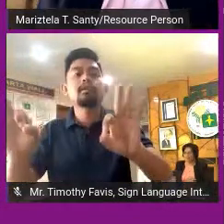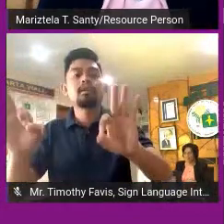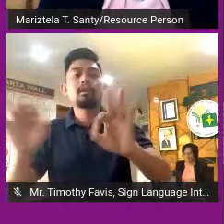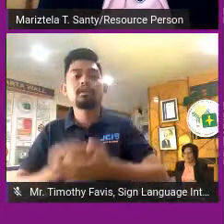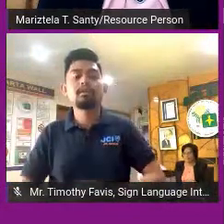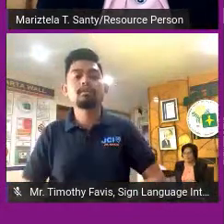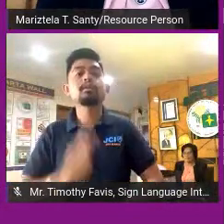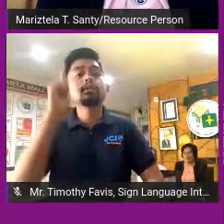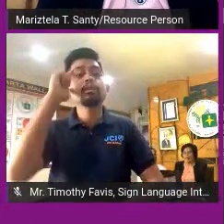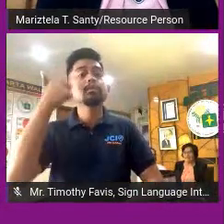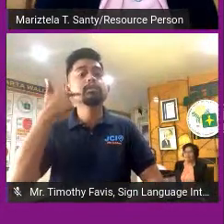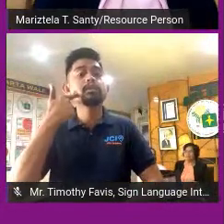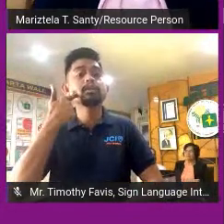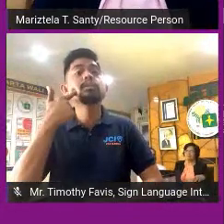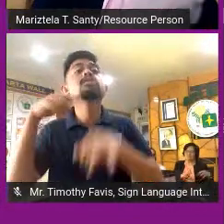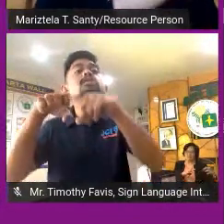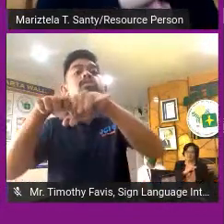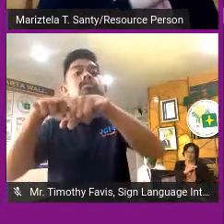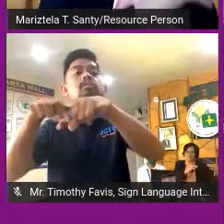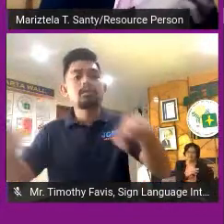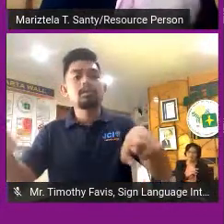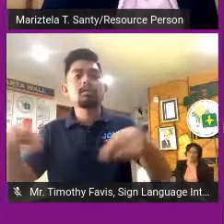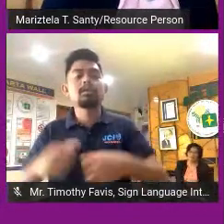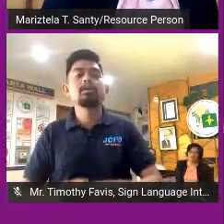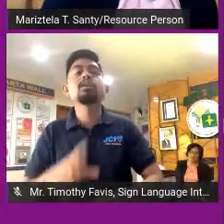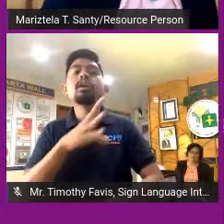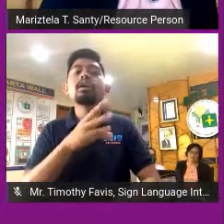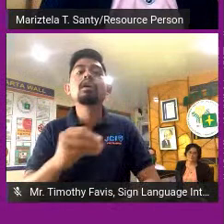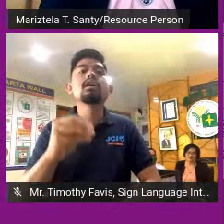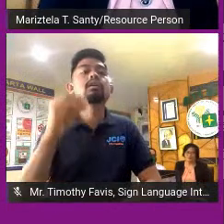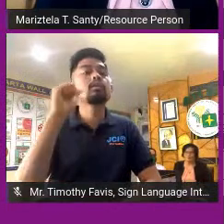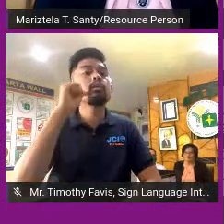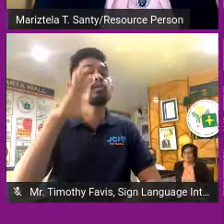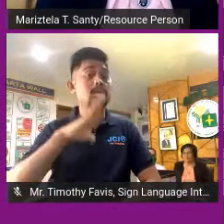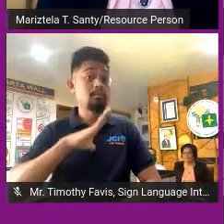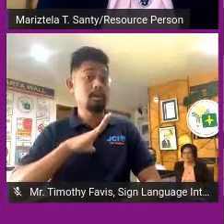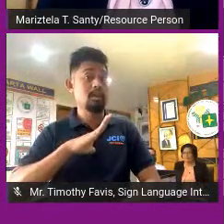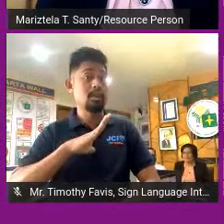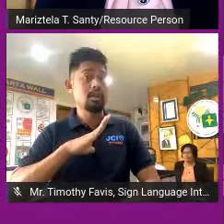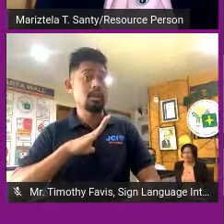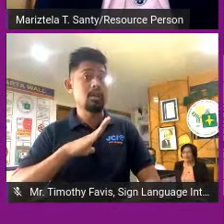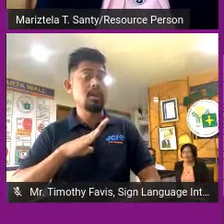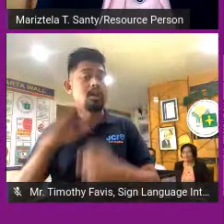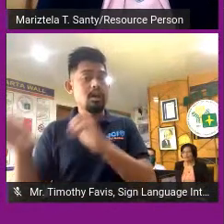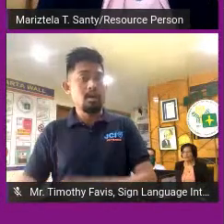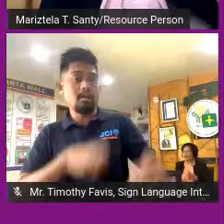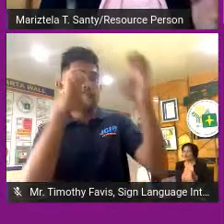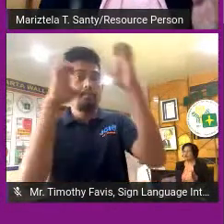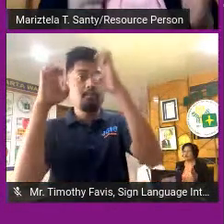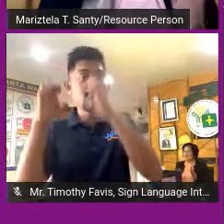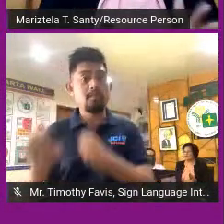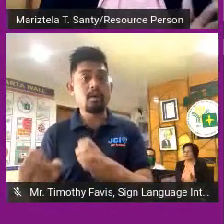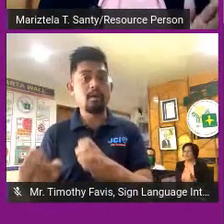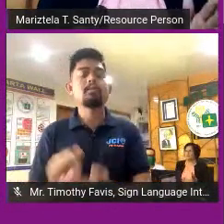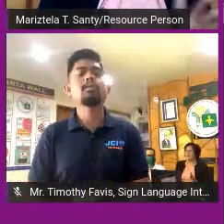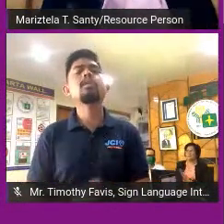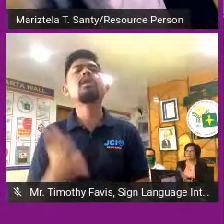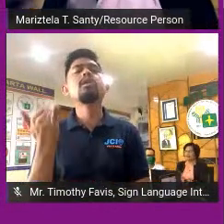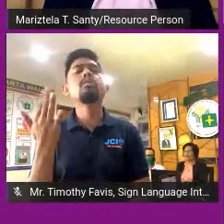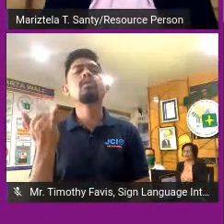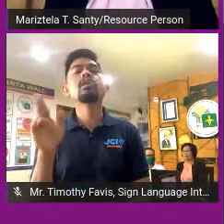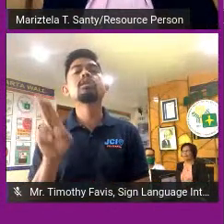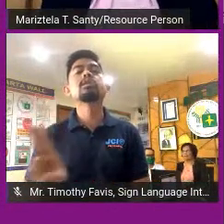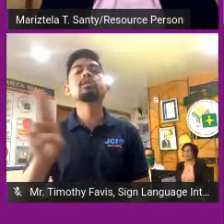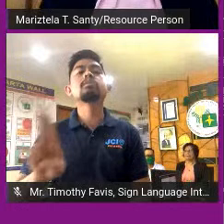gender equality and women economic empowerment. Bakit we use gender